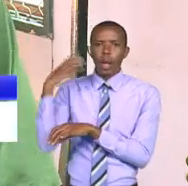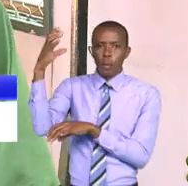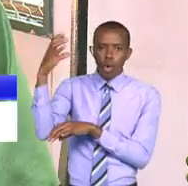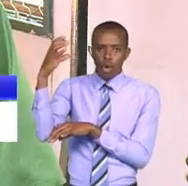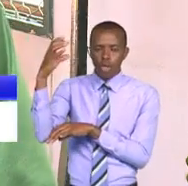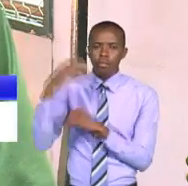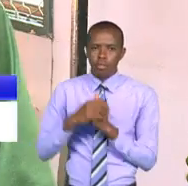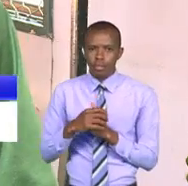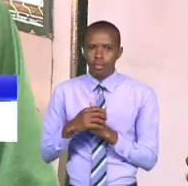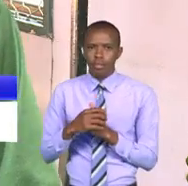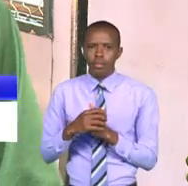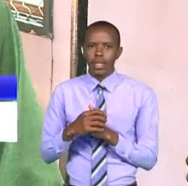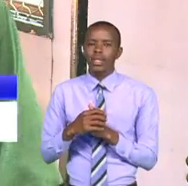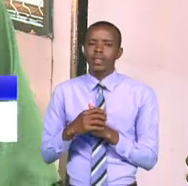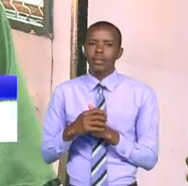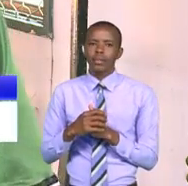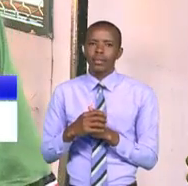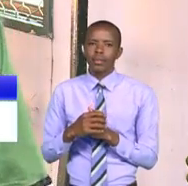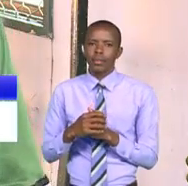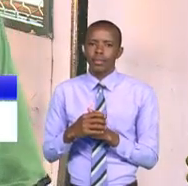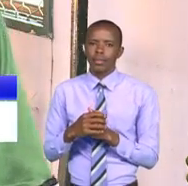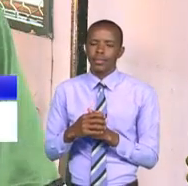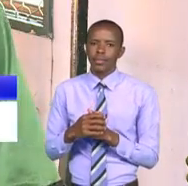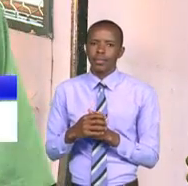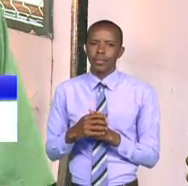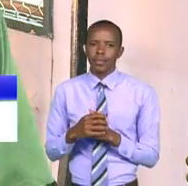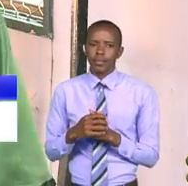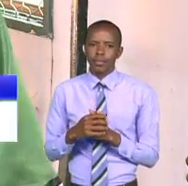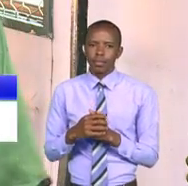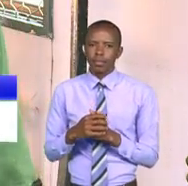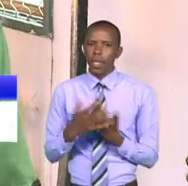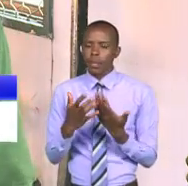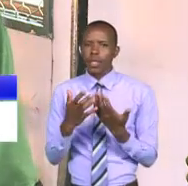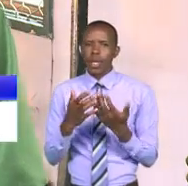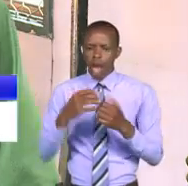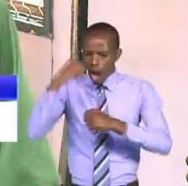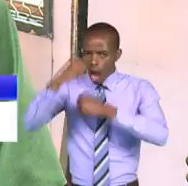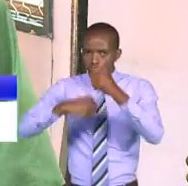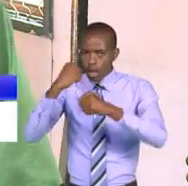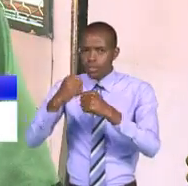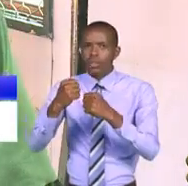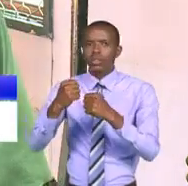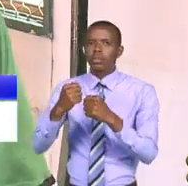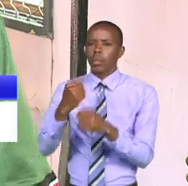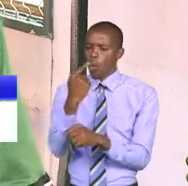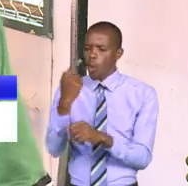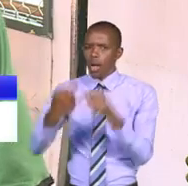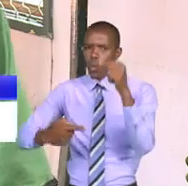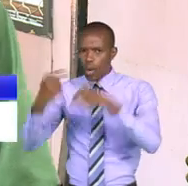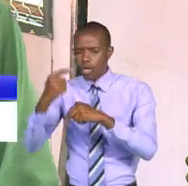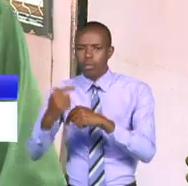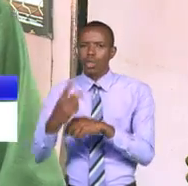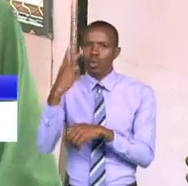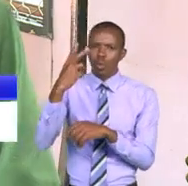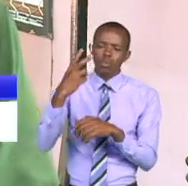The runners-up were Kenyans. So the singles event, it was a Kenyan who won. Doubles event, it